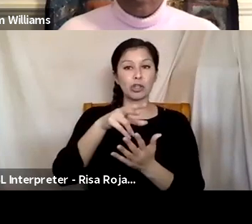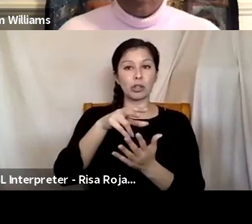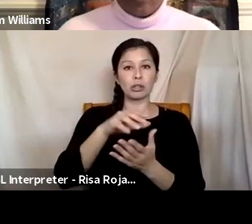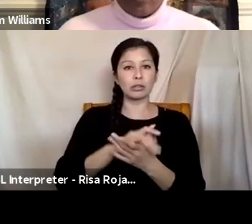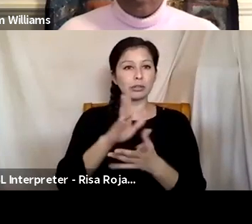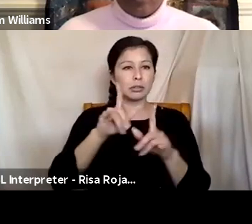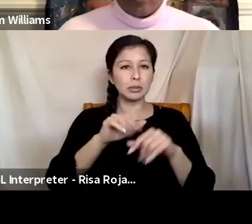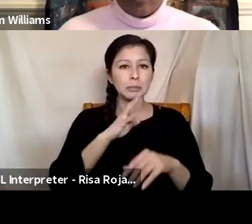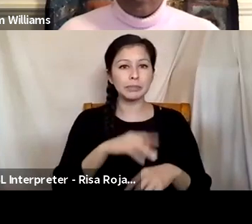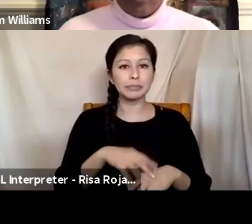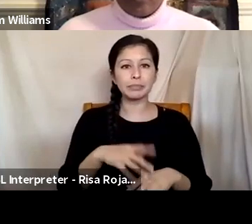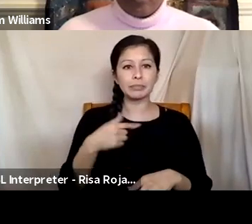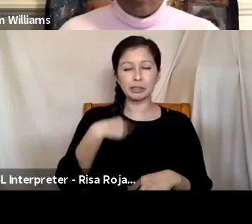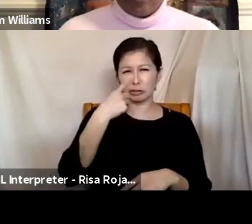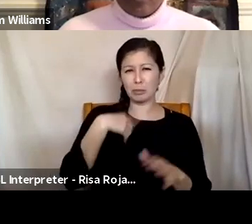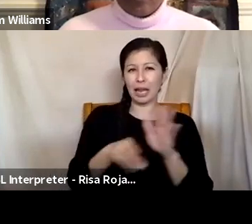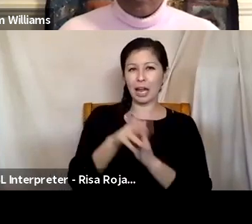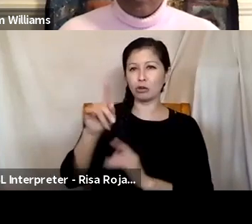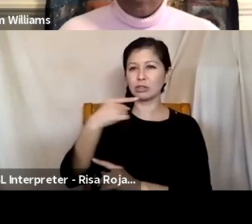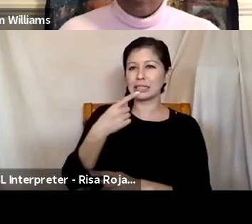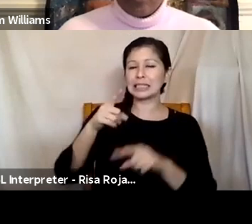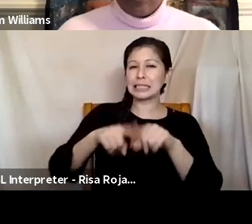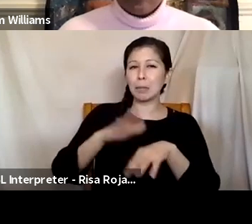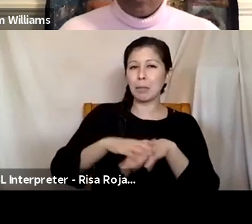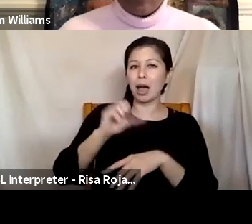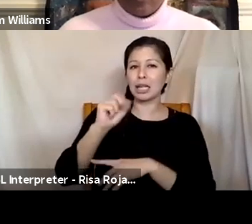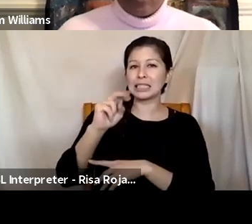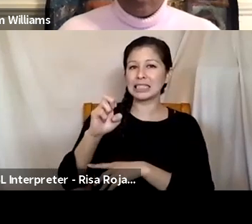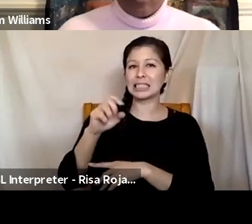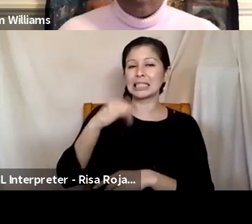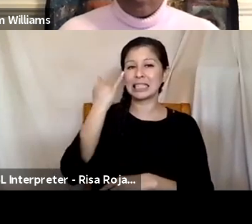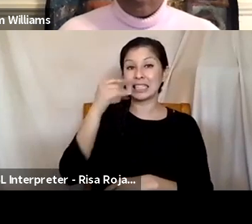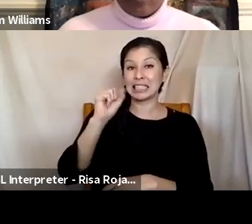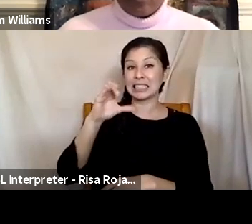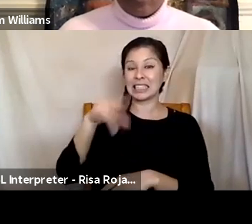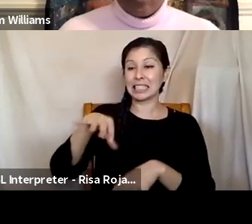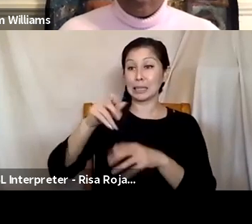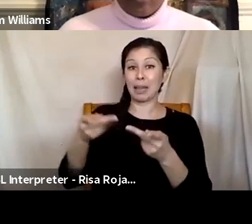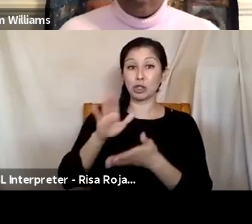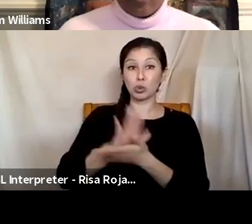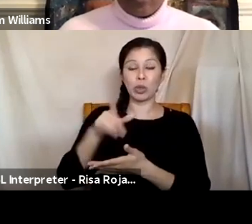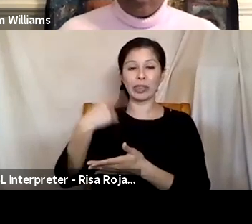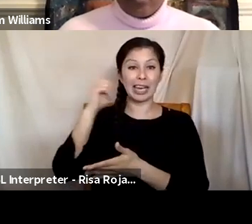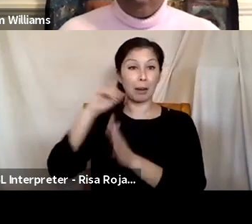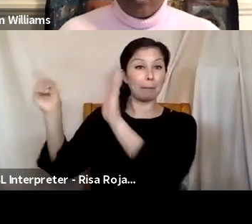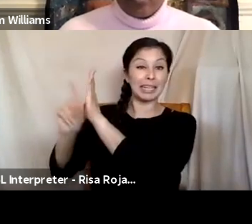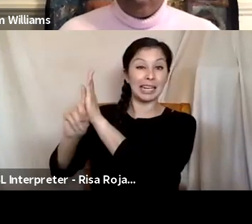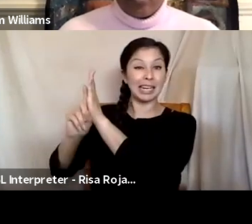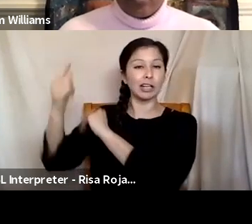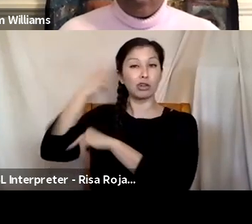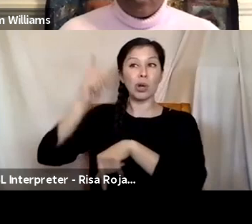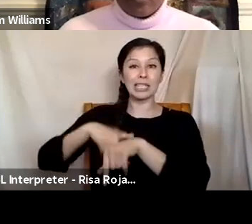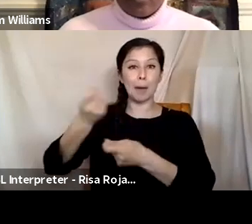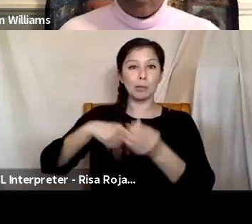depends. Yeah. I am jumping on what Krisha said. It depends on the scene. If it's a scene that takes place in school and all of a sudden the bell rings and you know you have to